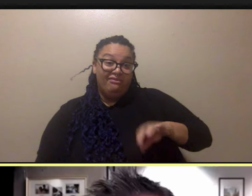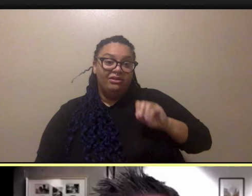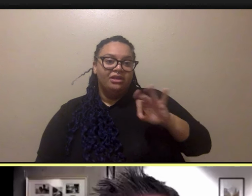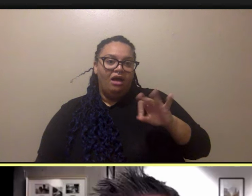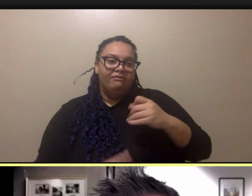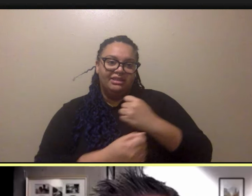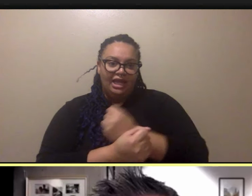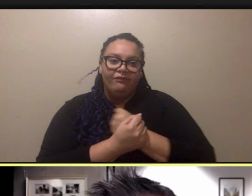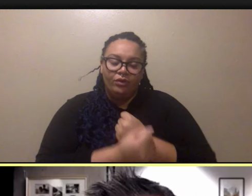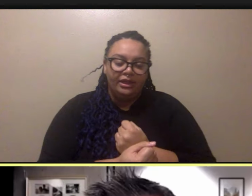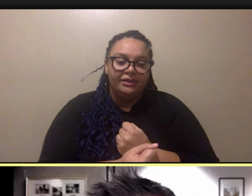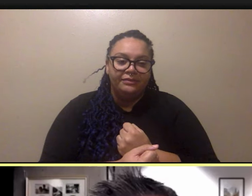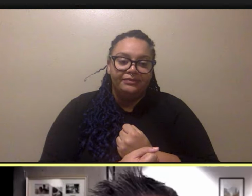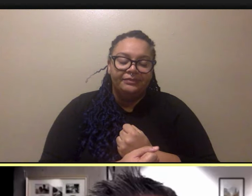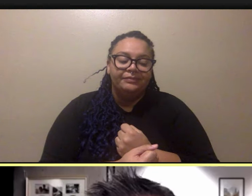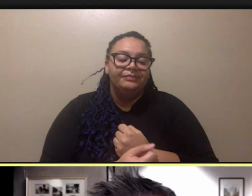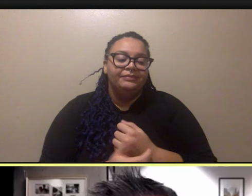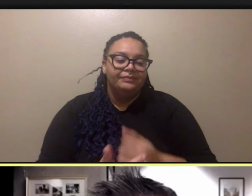And